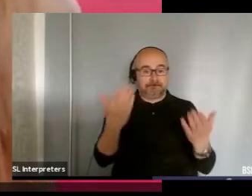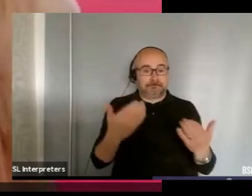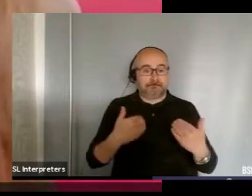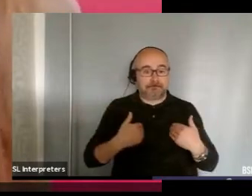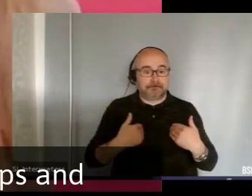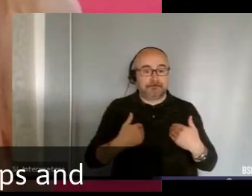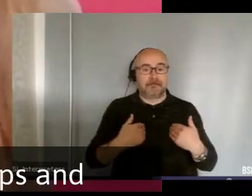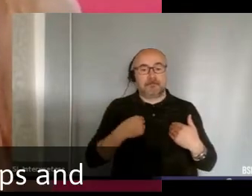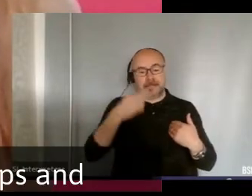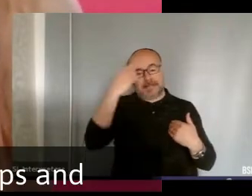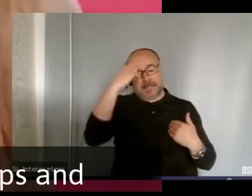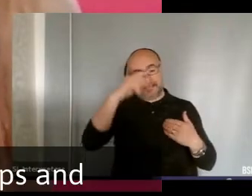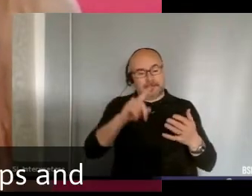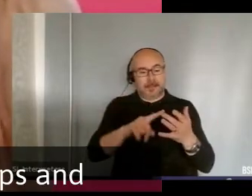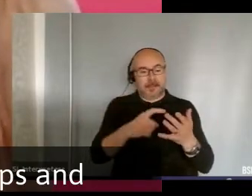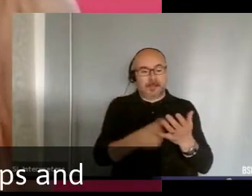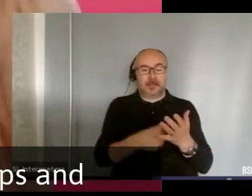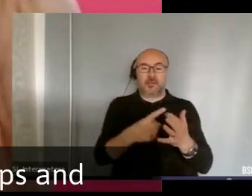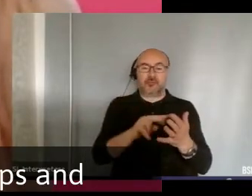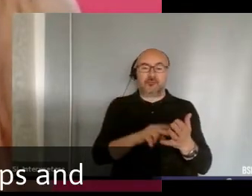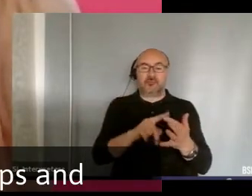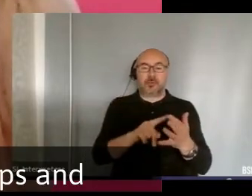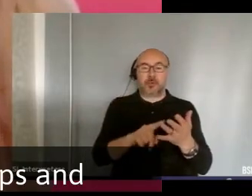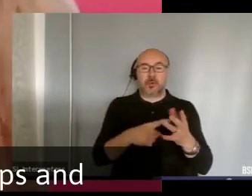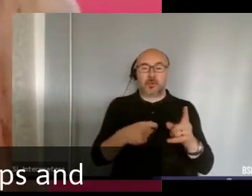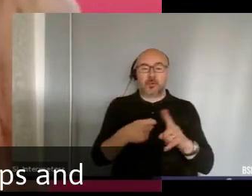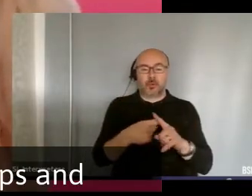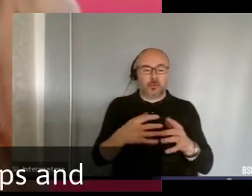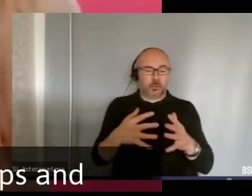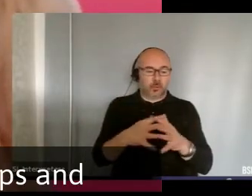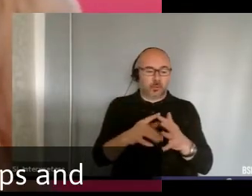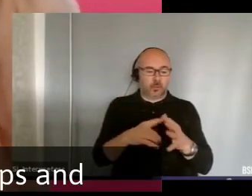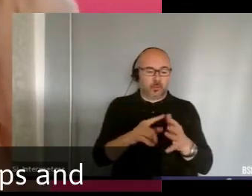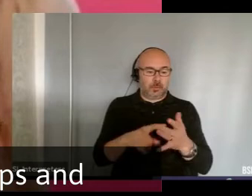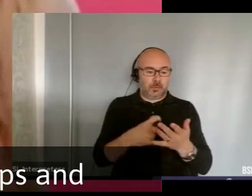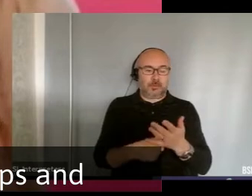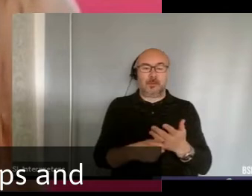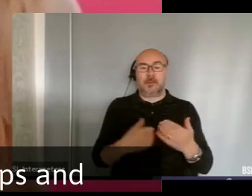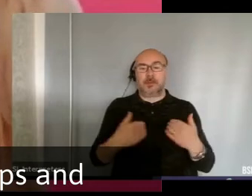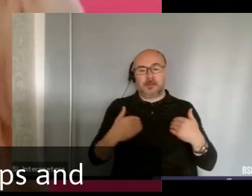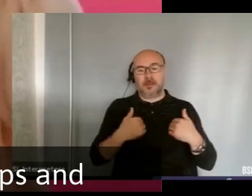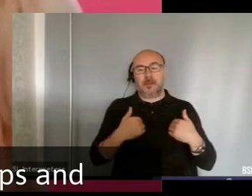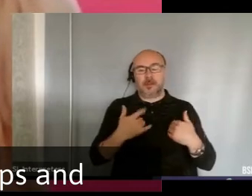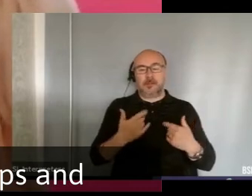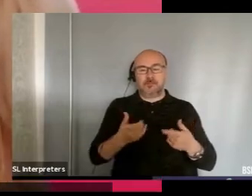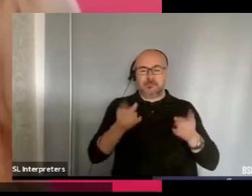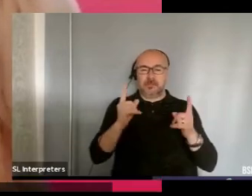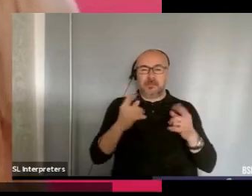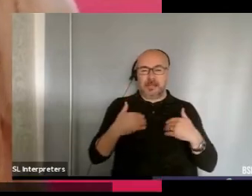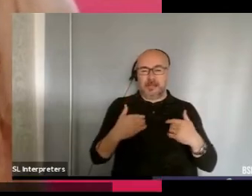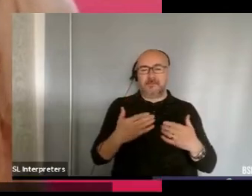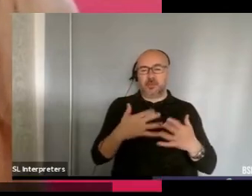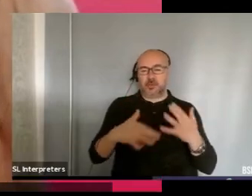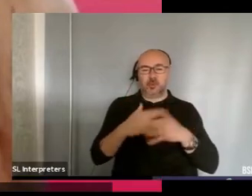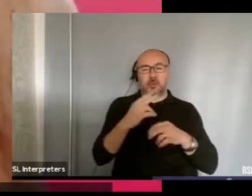Oldfather. I'm Director of Strategic Partnerships and Engagement at the Health and Social Care Alliance, and it